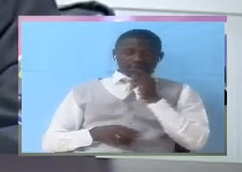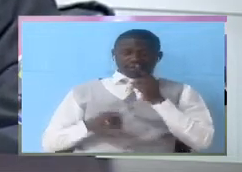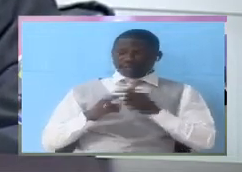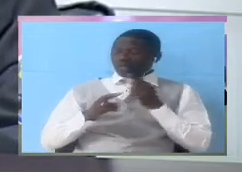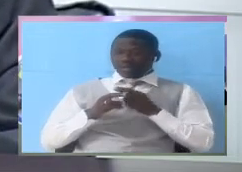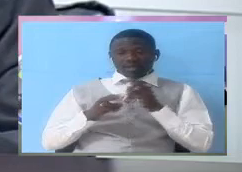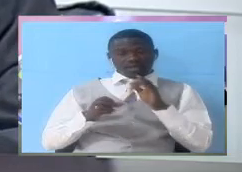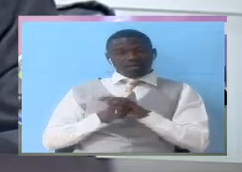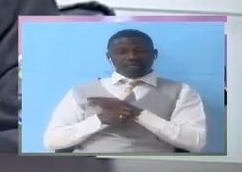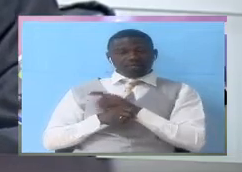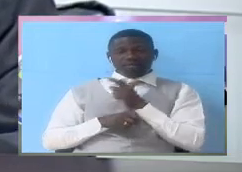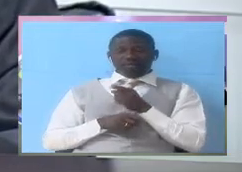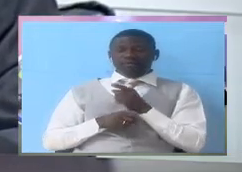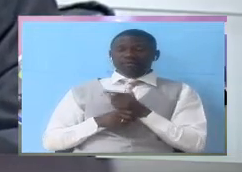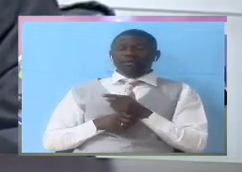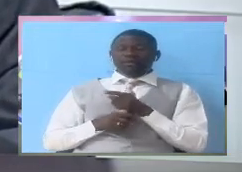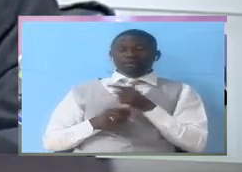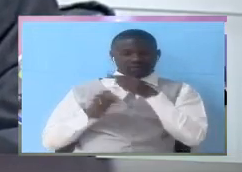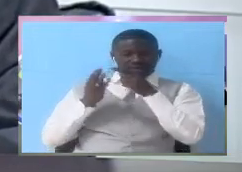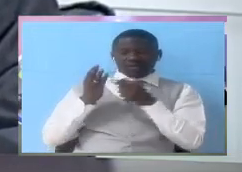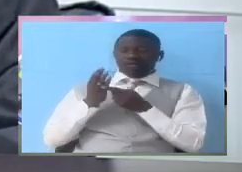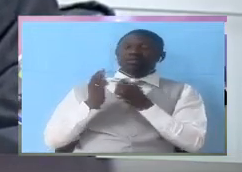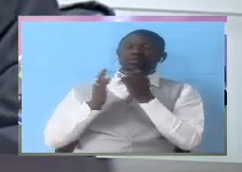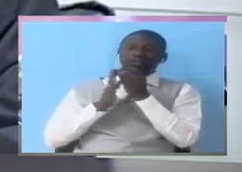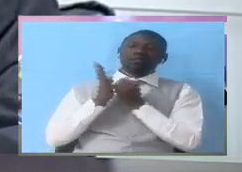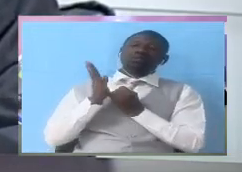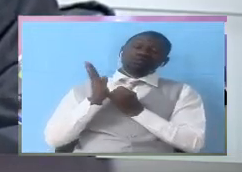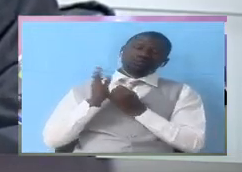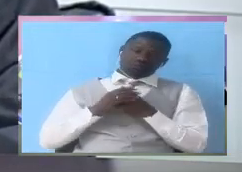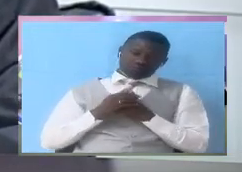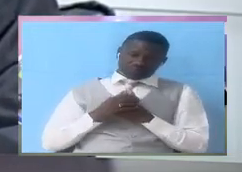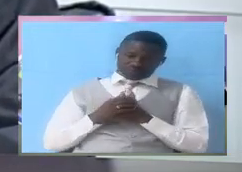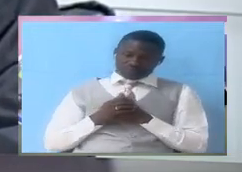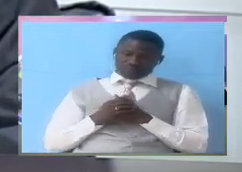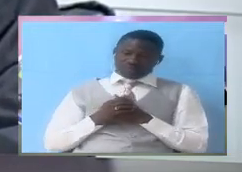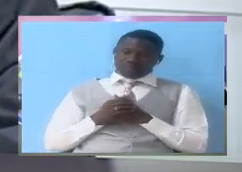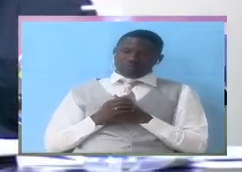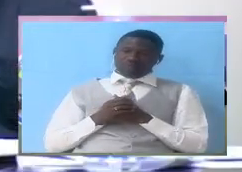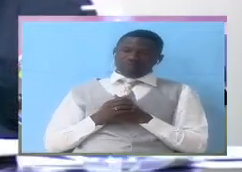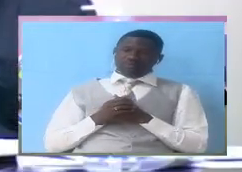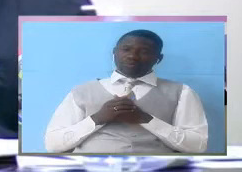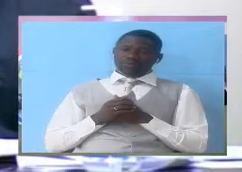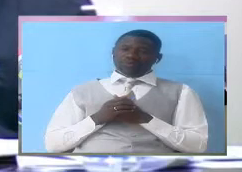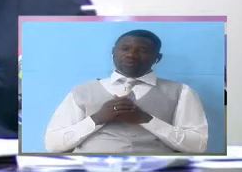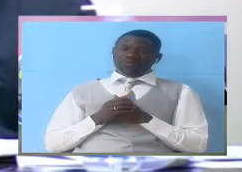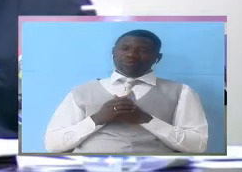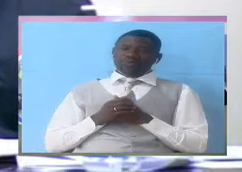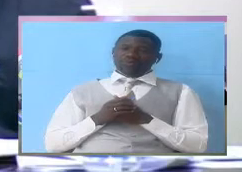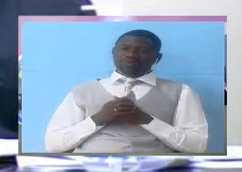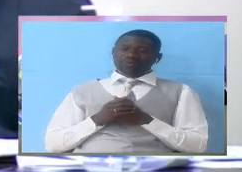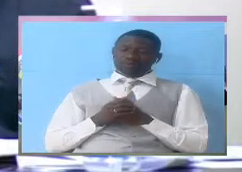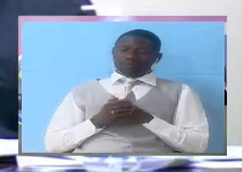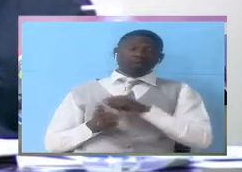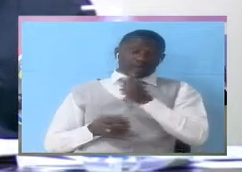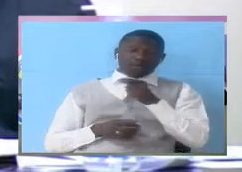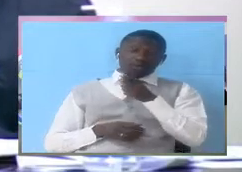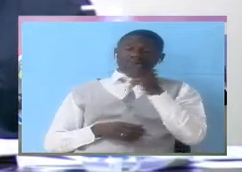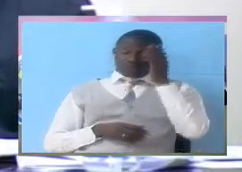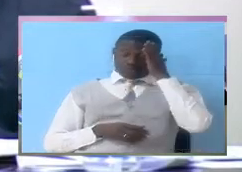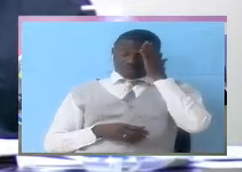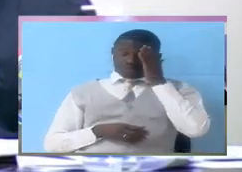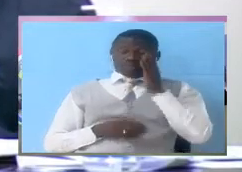xel. This is the issue. Li mo don li xew. And indeed you knew what was going on in the panel.